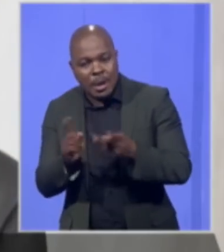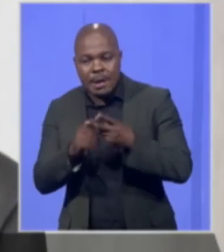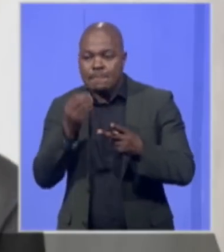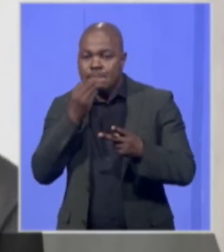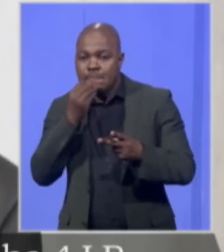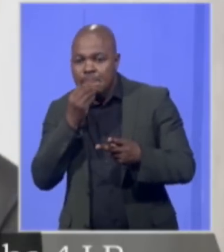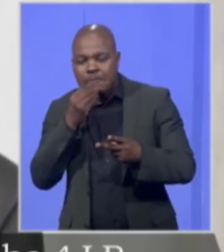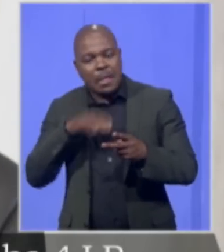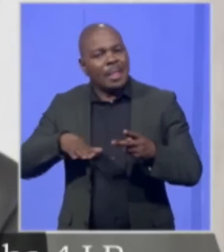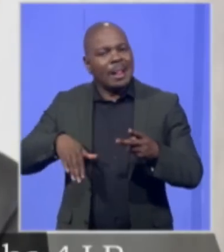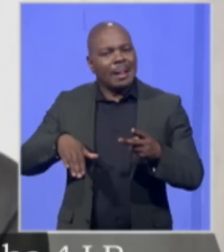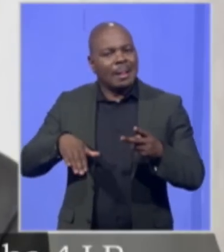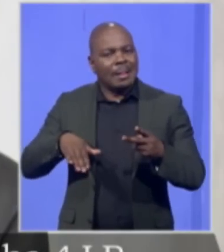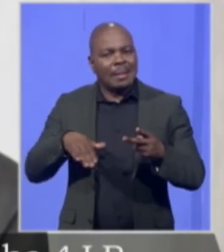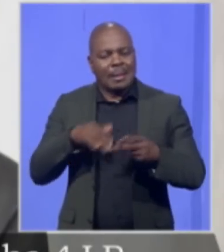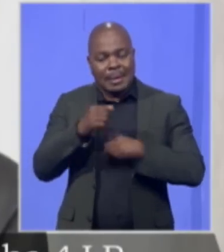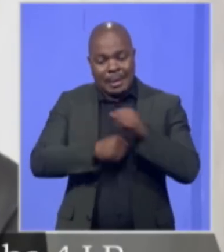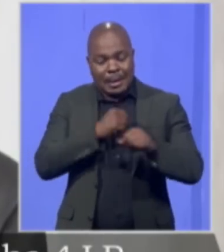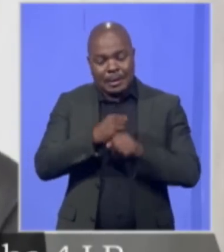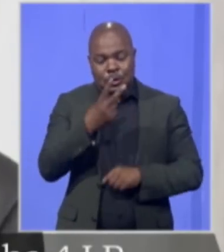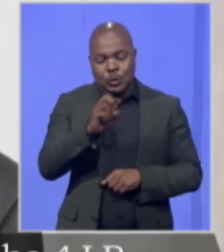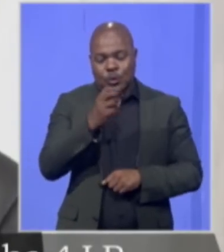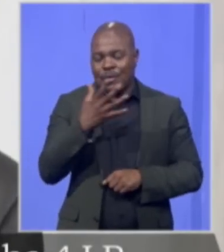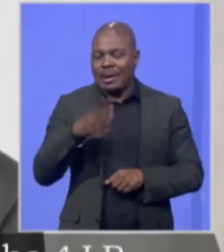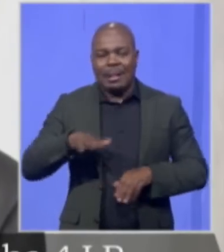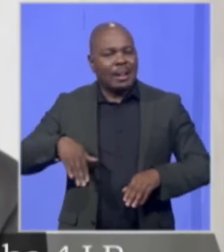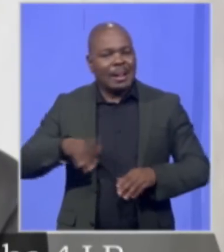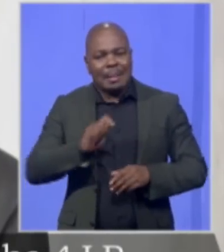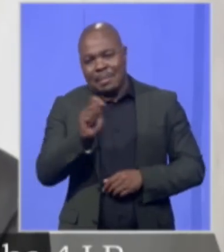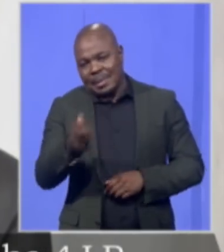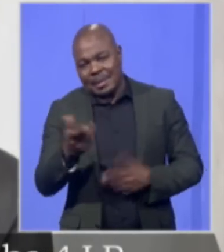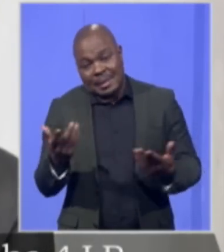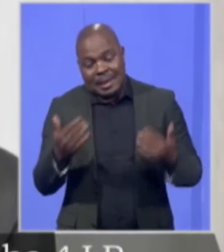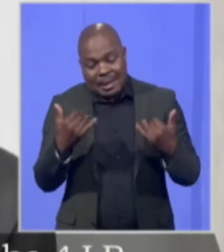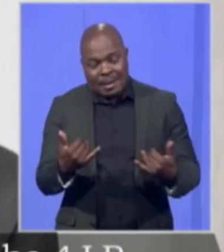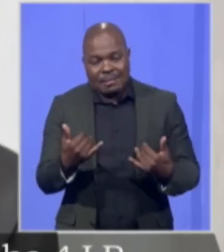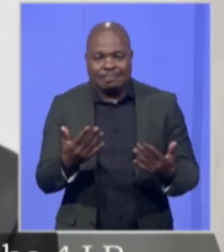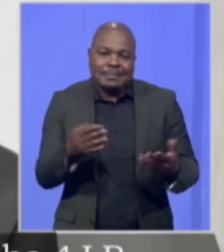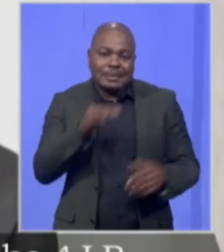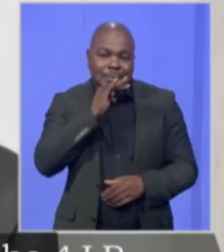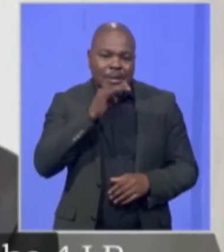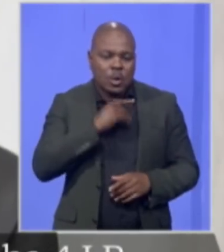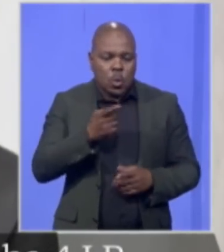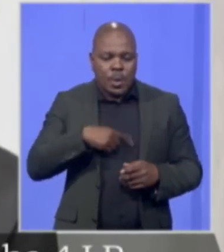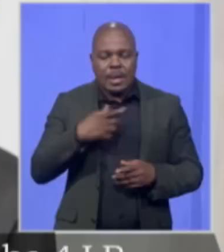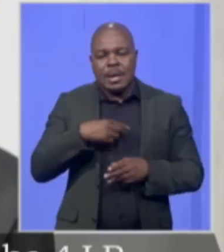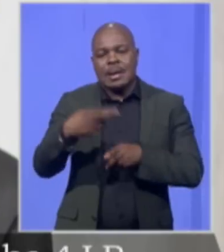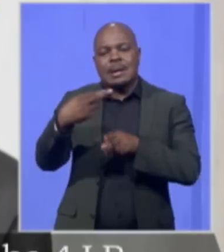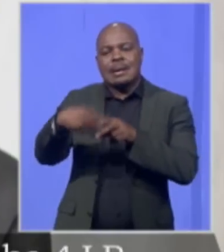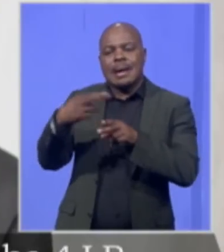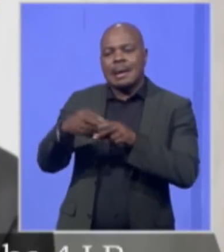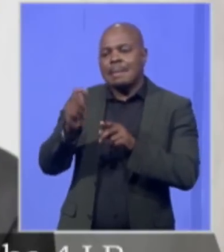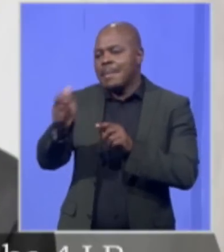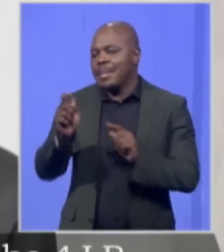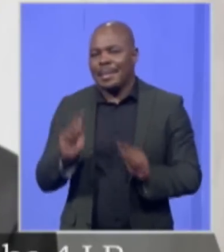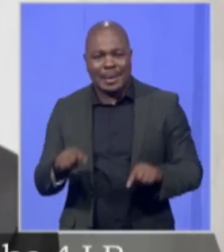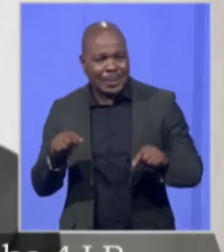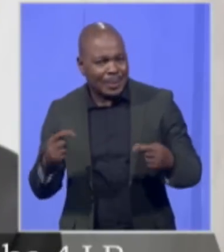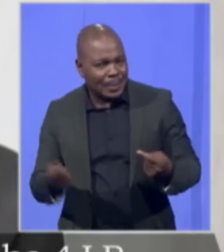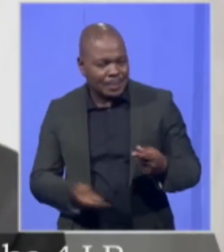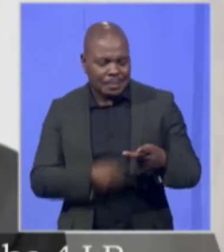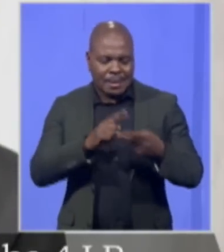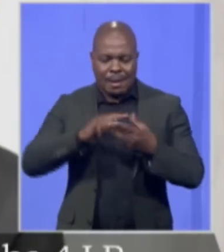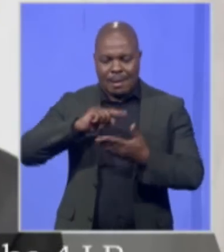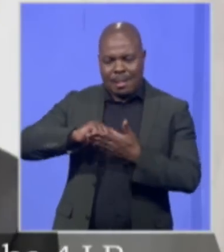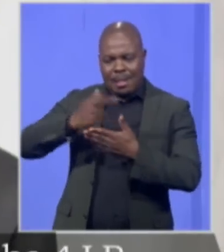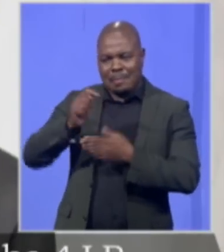bana ba sekolo ba ile ro a funda for ngwageng wa 2025. So se se dira gore re pallo ke go patela di rente, re palle gape le go reka di